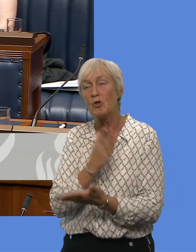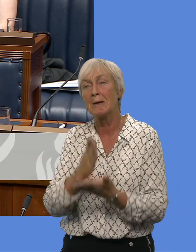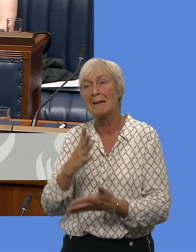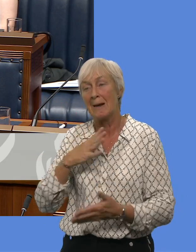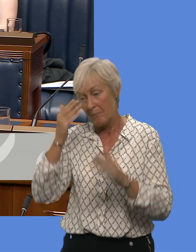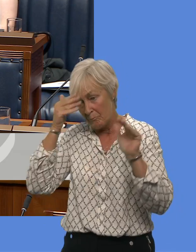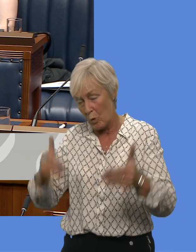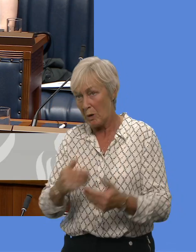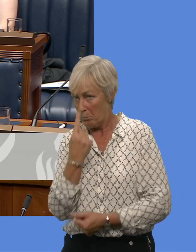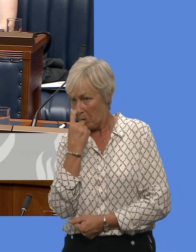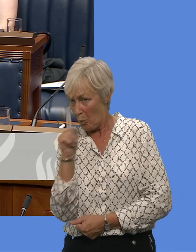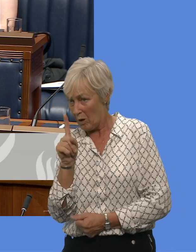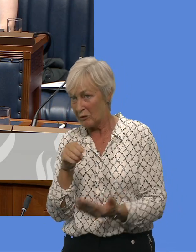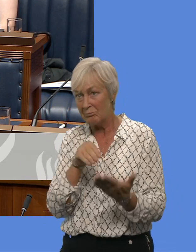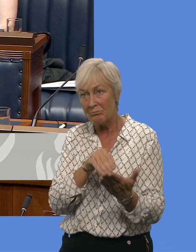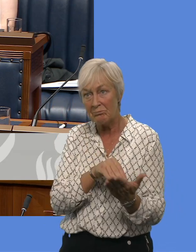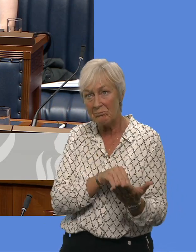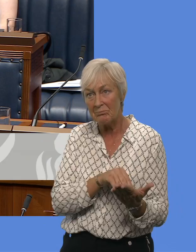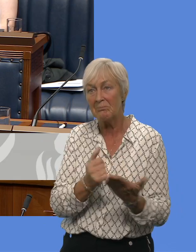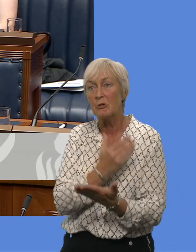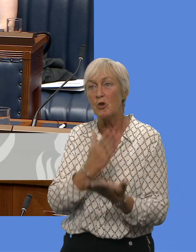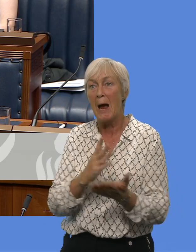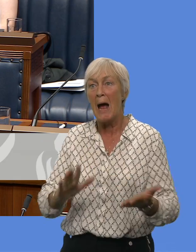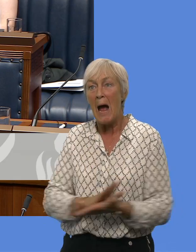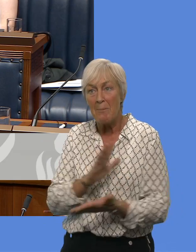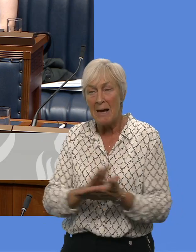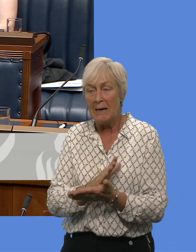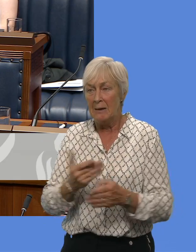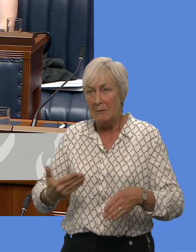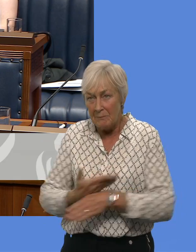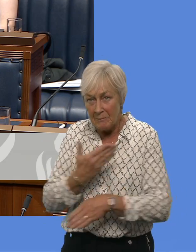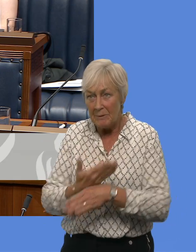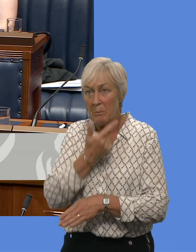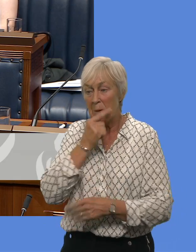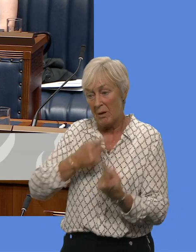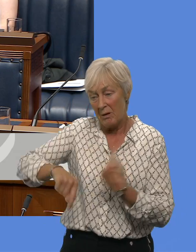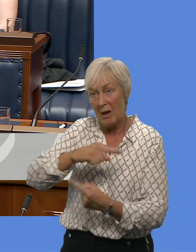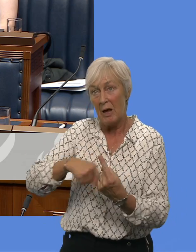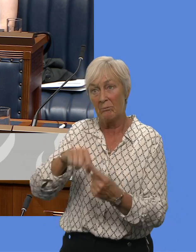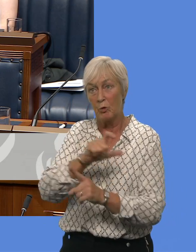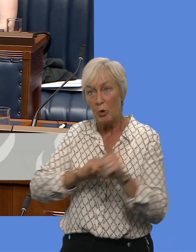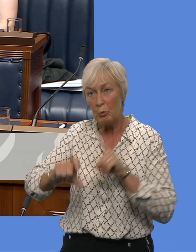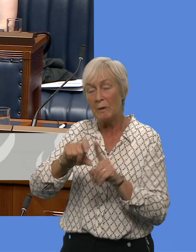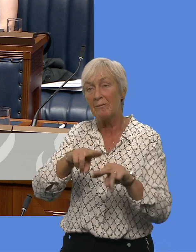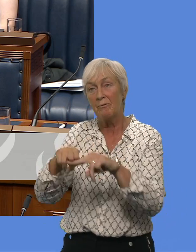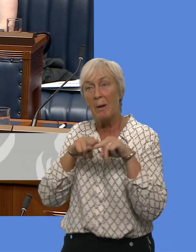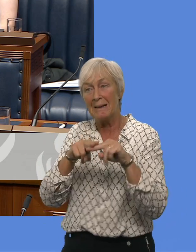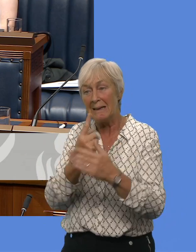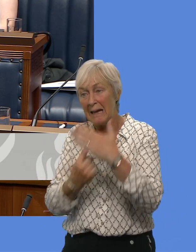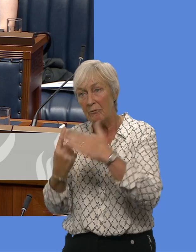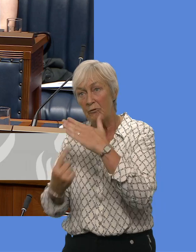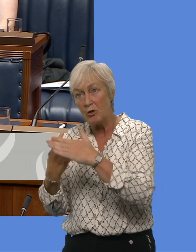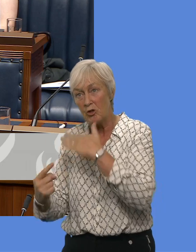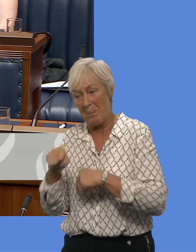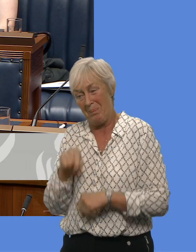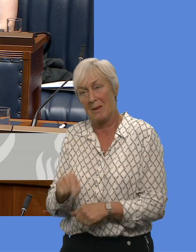that prosperity agenda. There is no doubt that happy, thriving people, communities, families, individuals, that